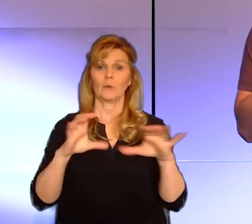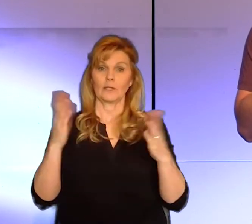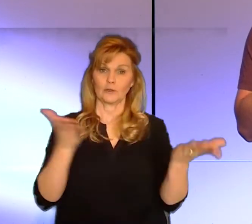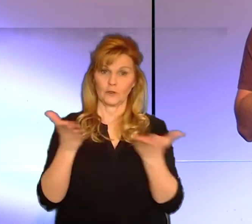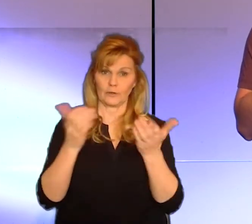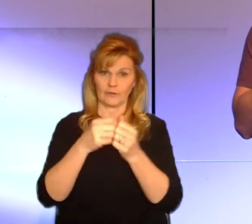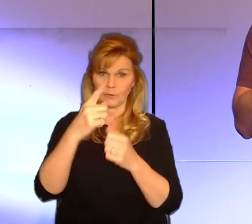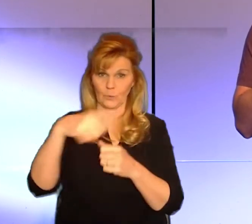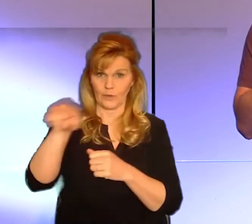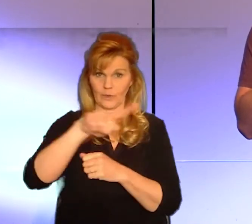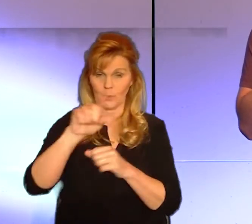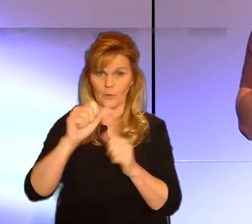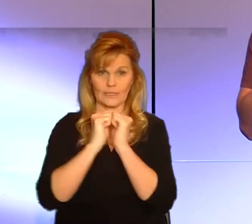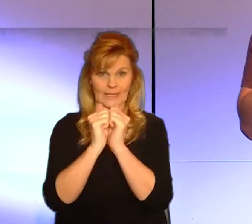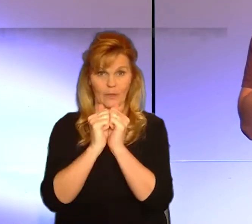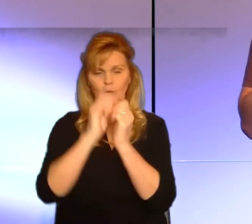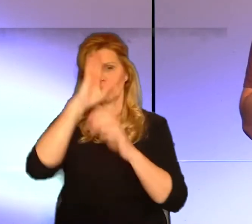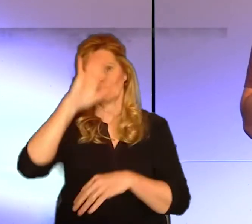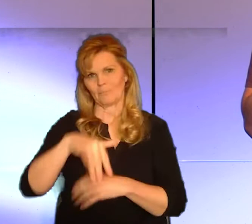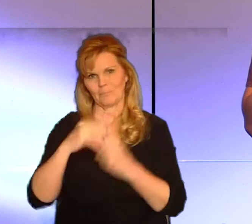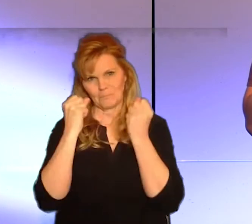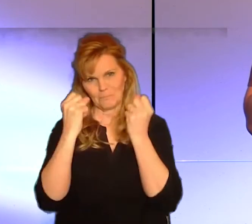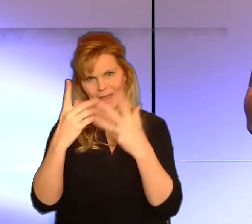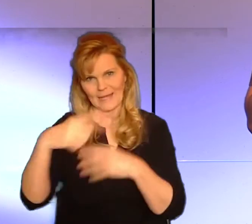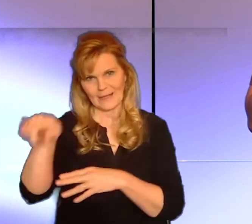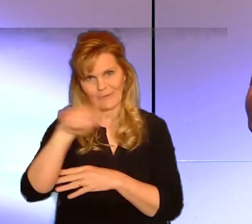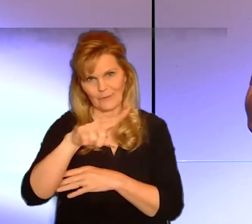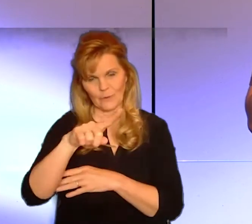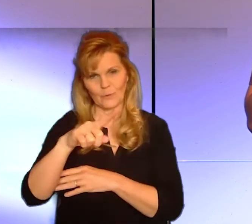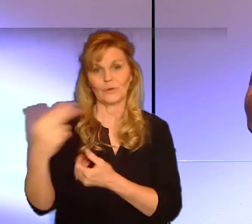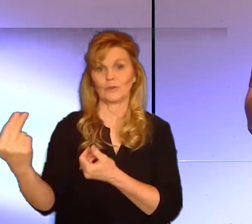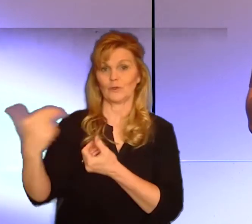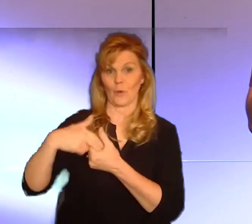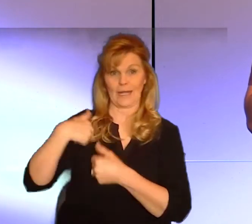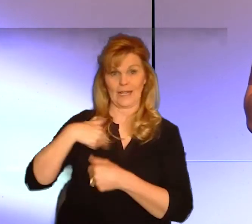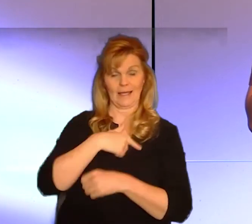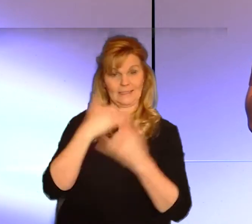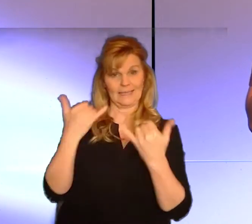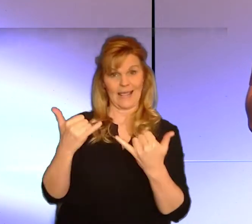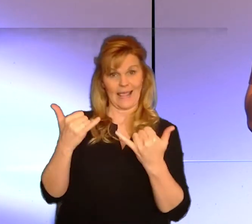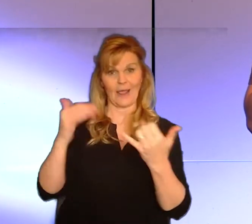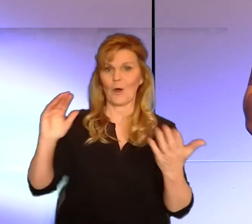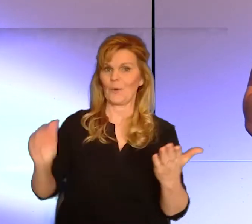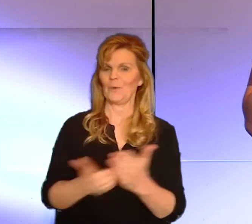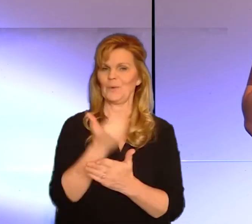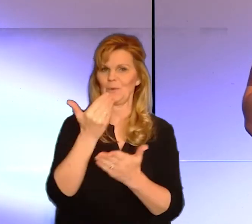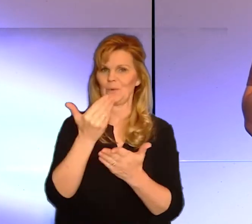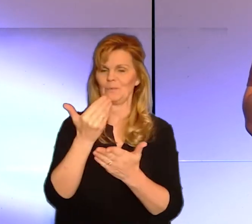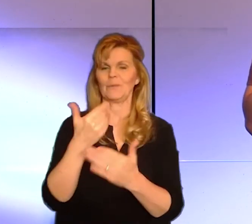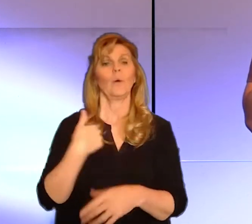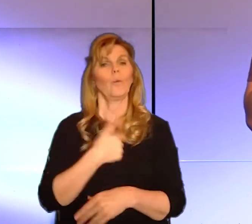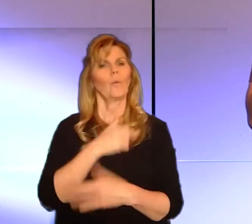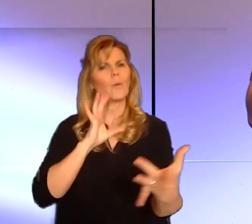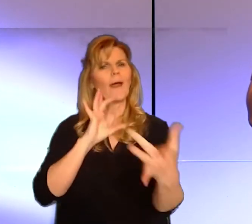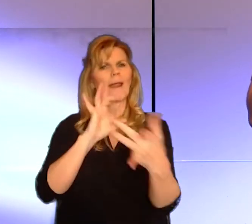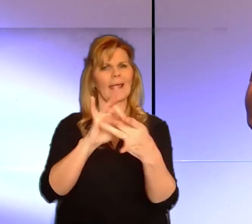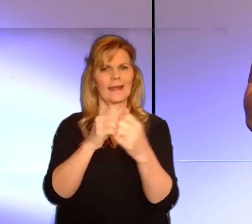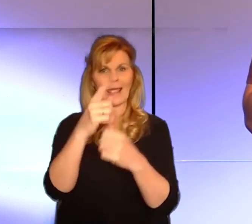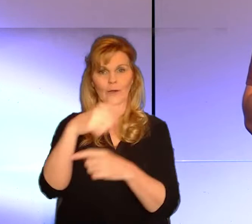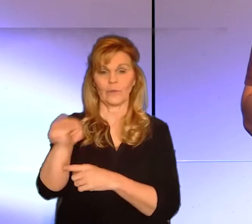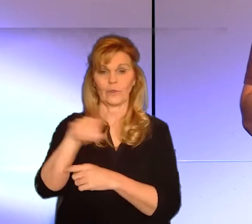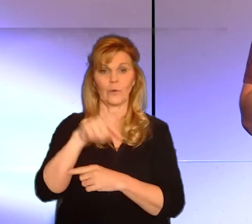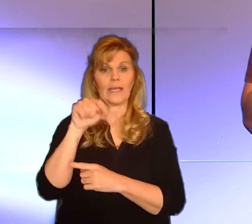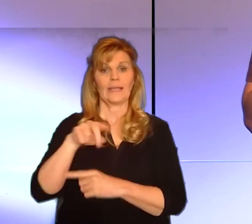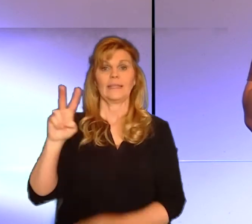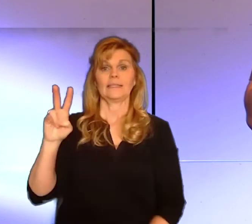you together and know that so many of you joining us today are new to the church. We want to connect with you. So in the description of this